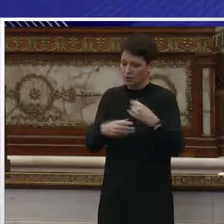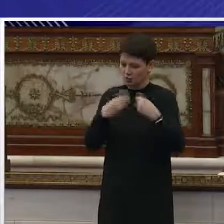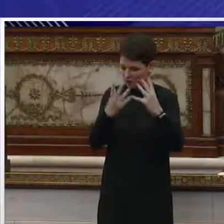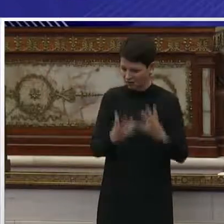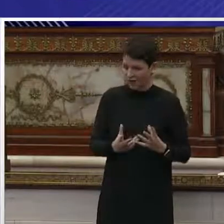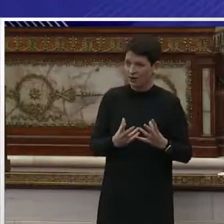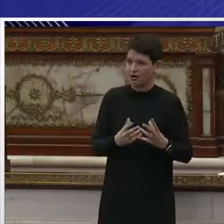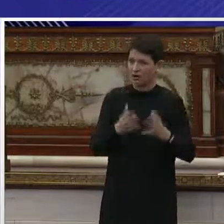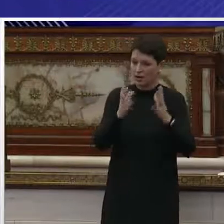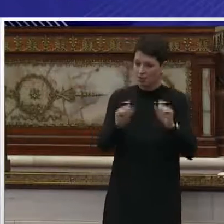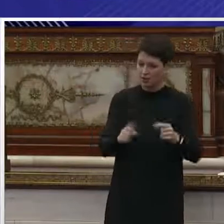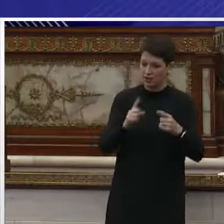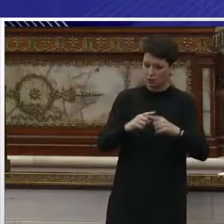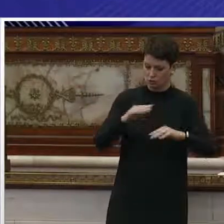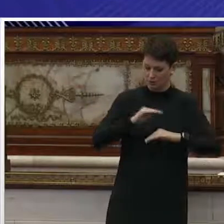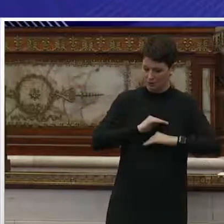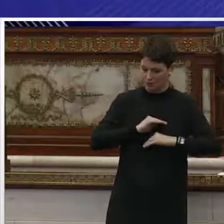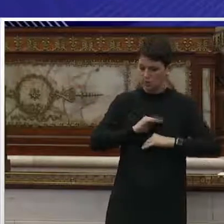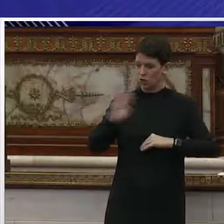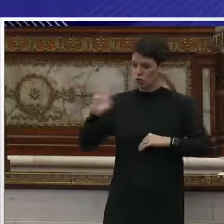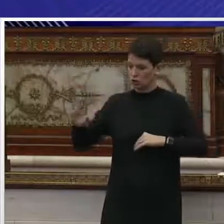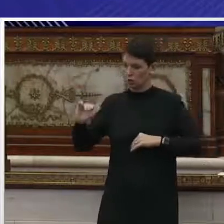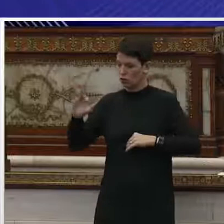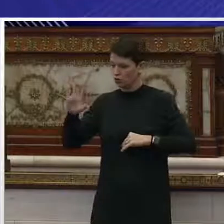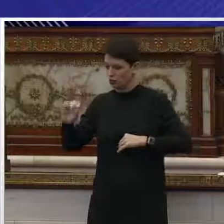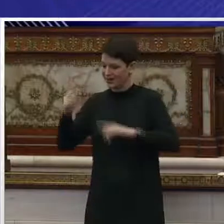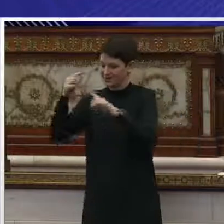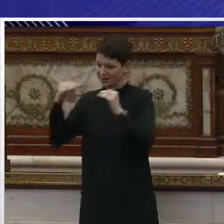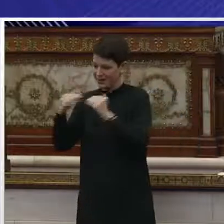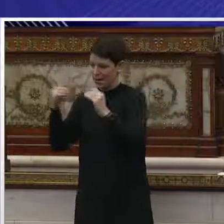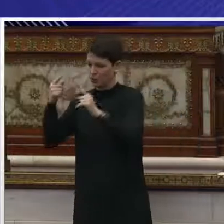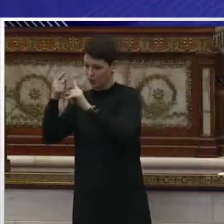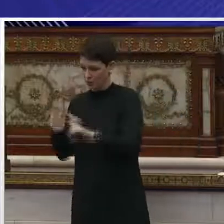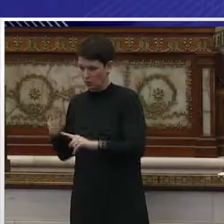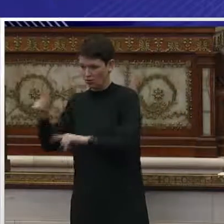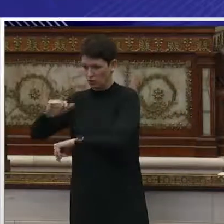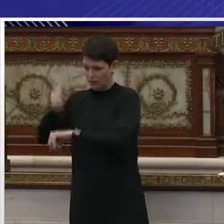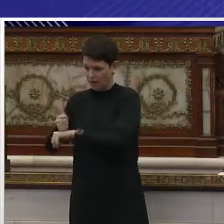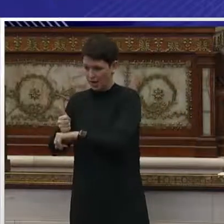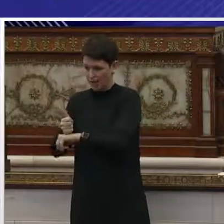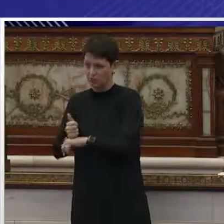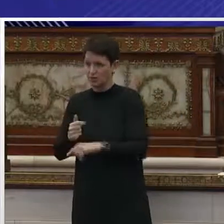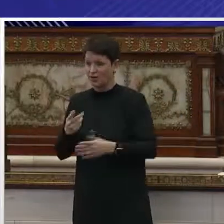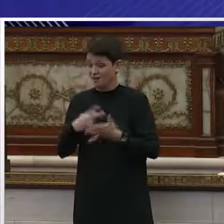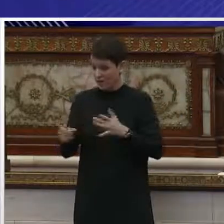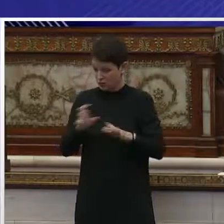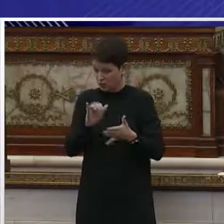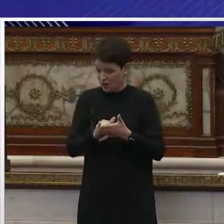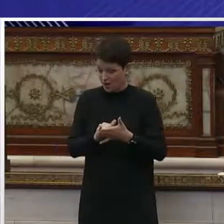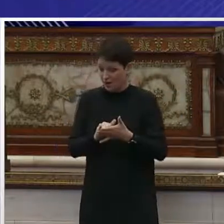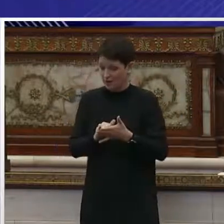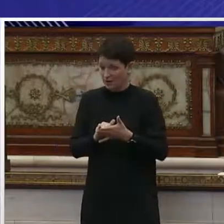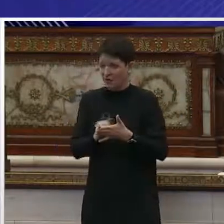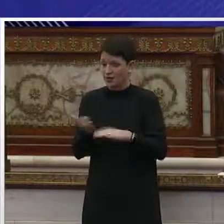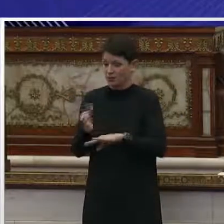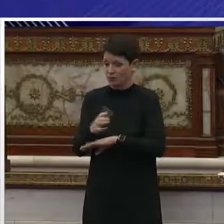its ability to meet your race and equity goals as established. The failure to do that has put us consistently in